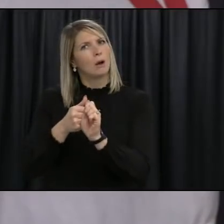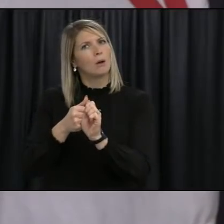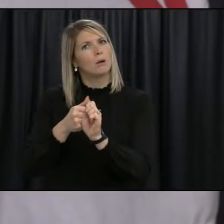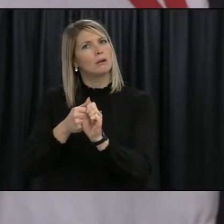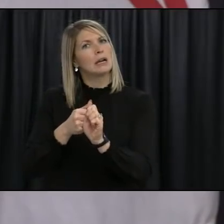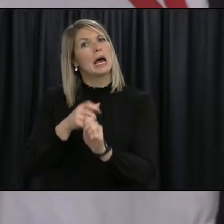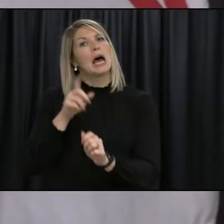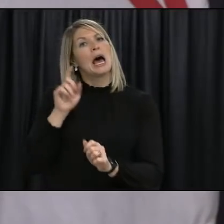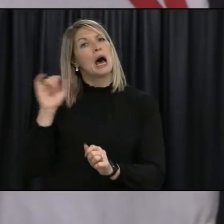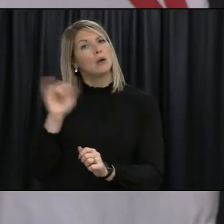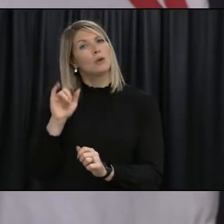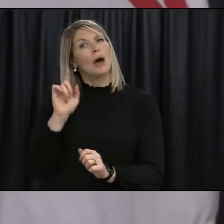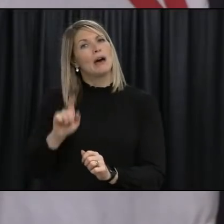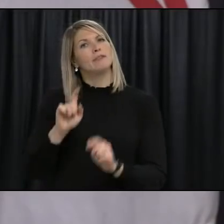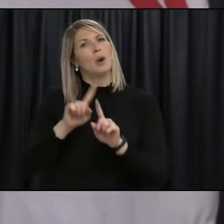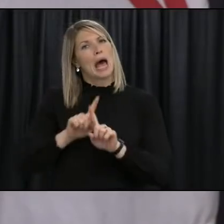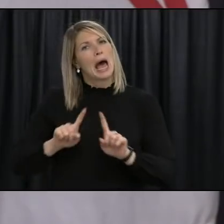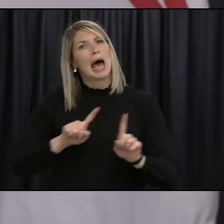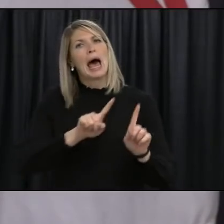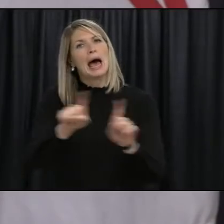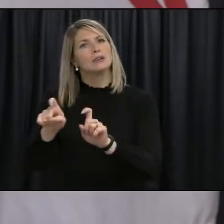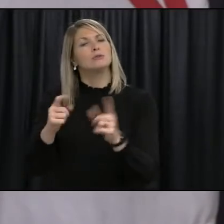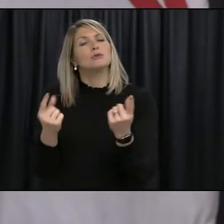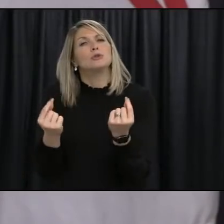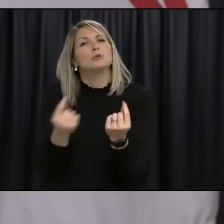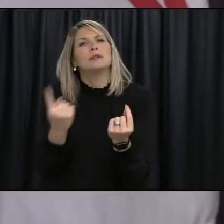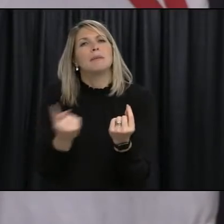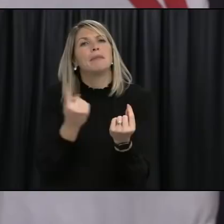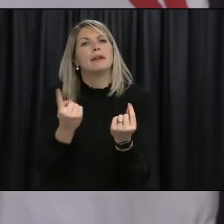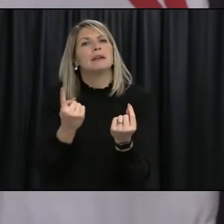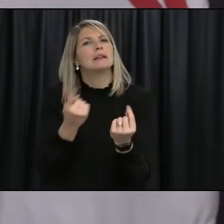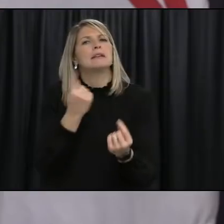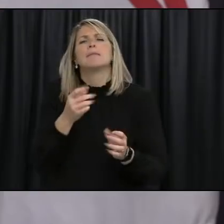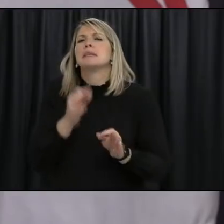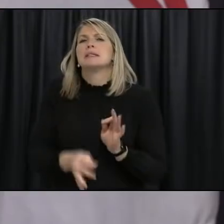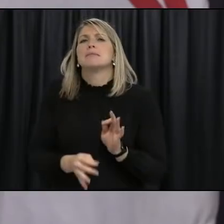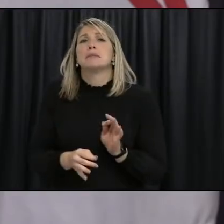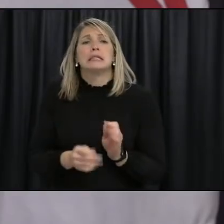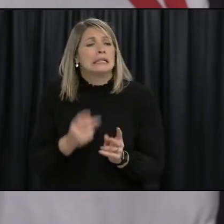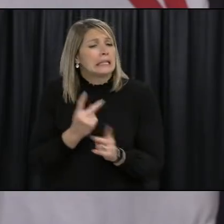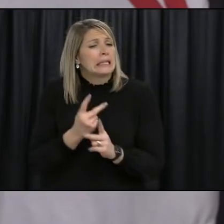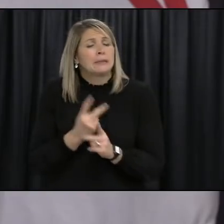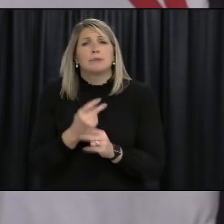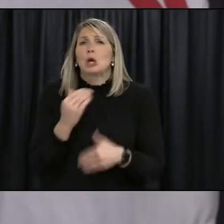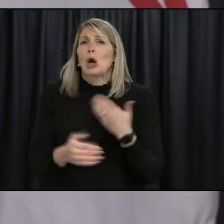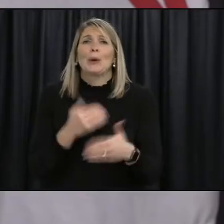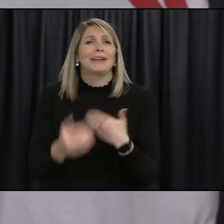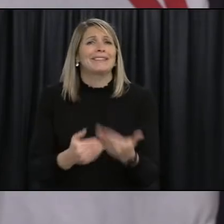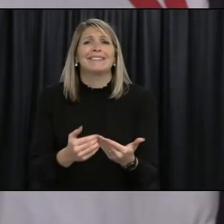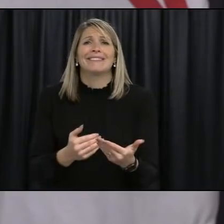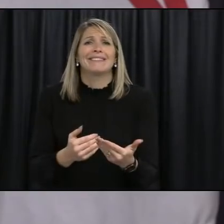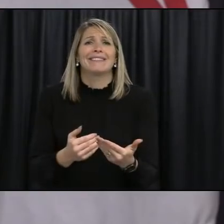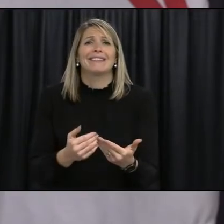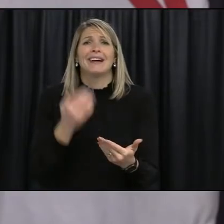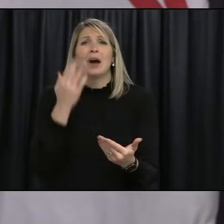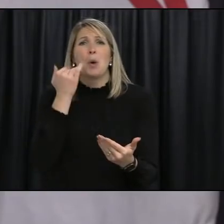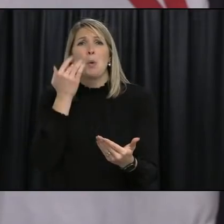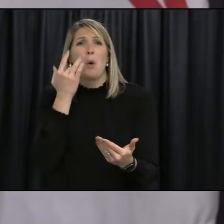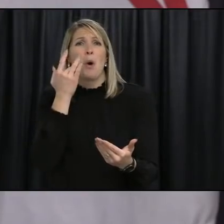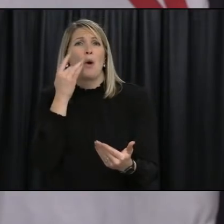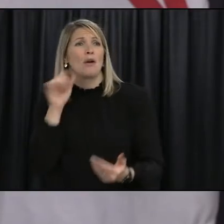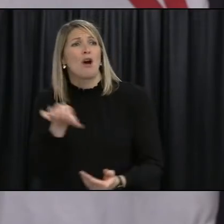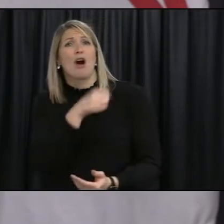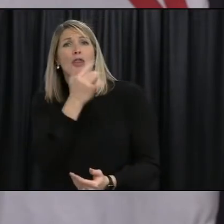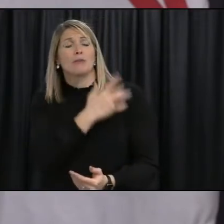all to do something right now, and that's very simple. Keep up what you've been doing. Our neighbors across Canada face